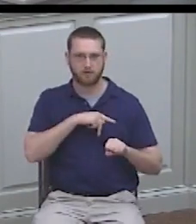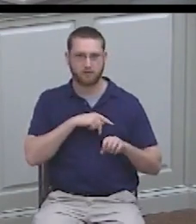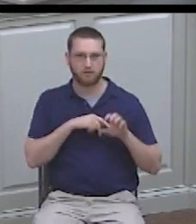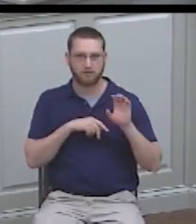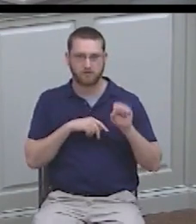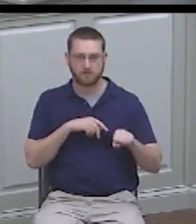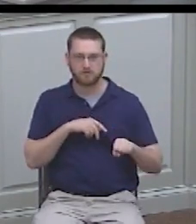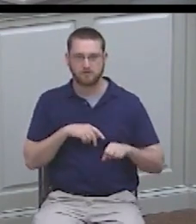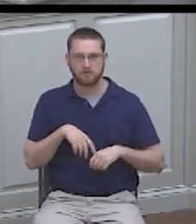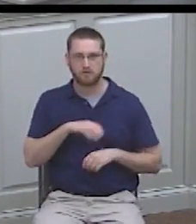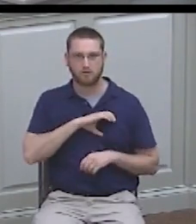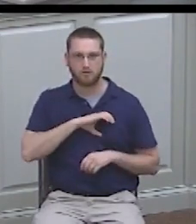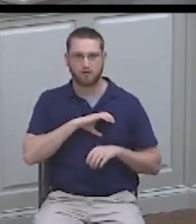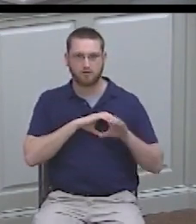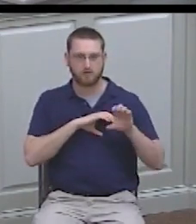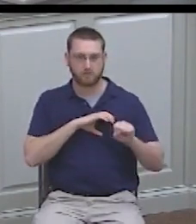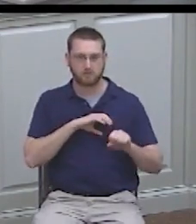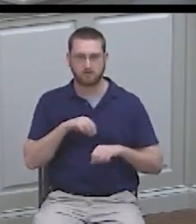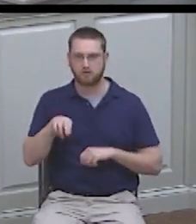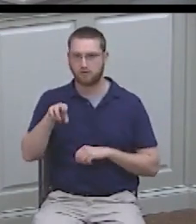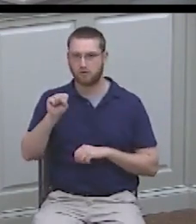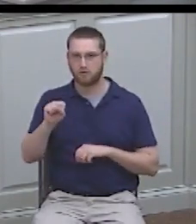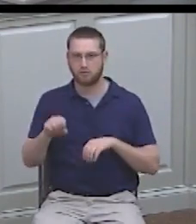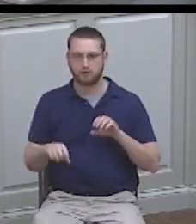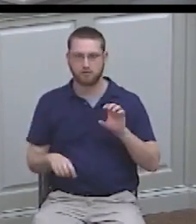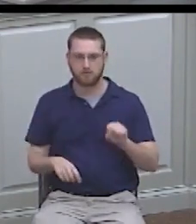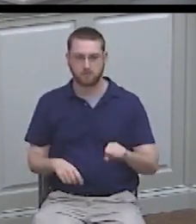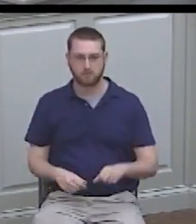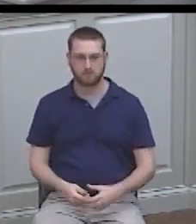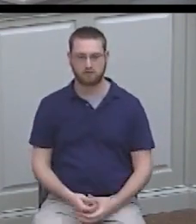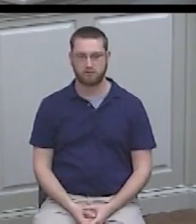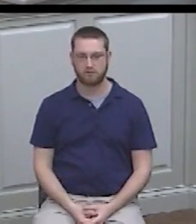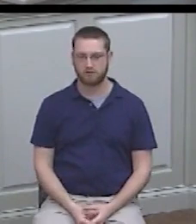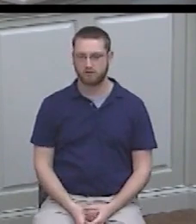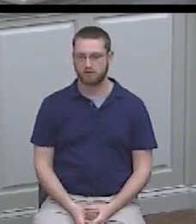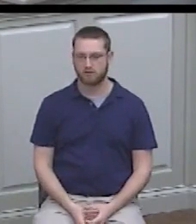Commissioner Cottle? Yes. Commissioner Sears? Yes.